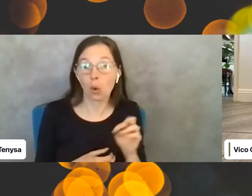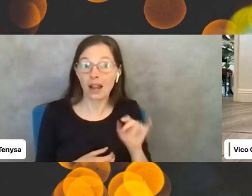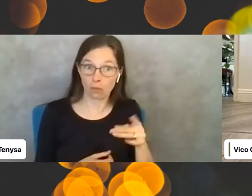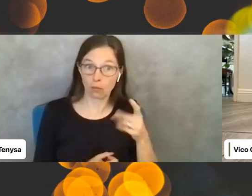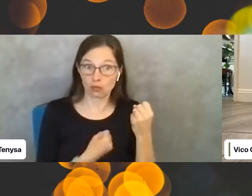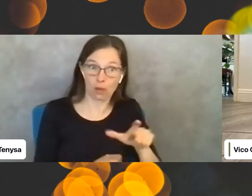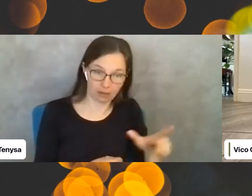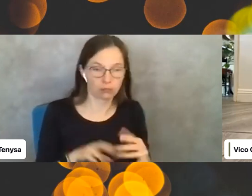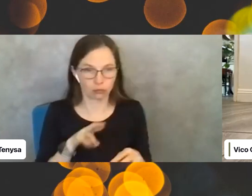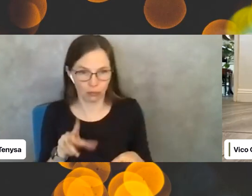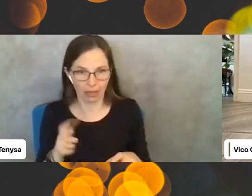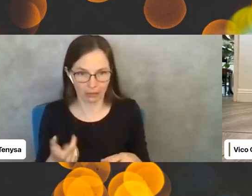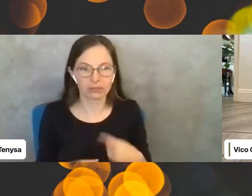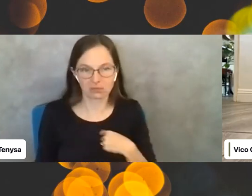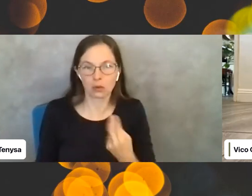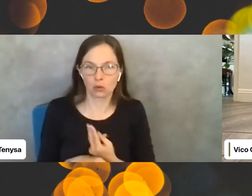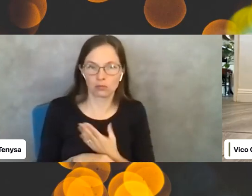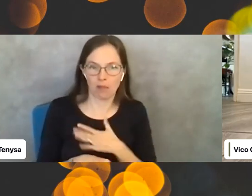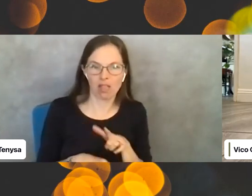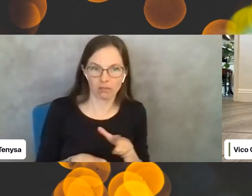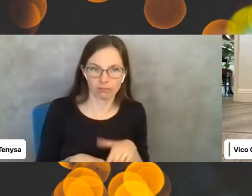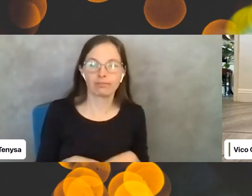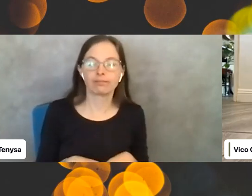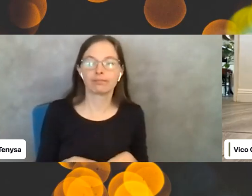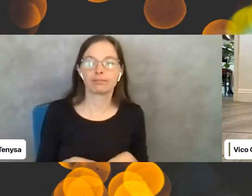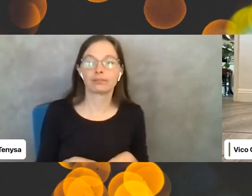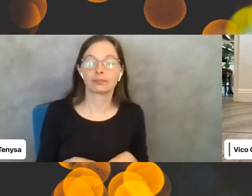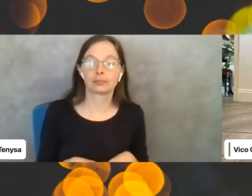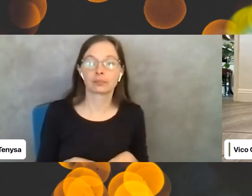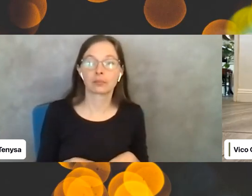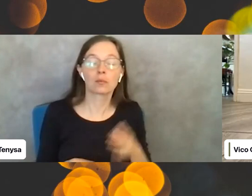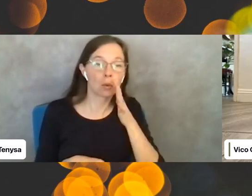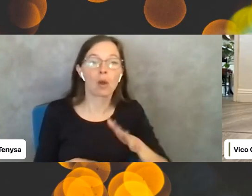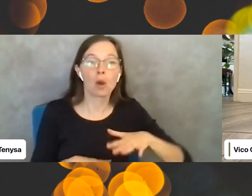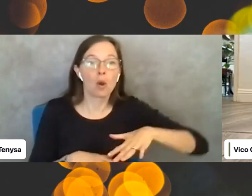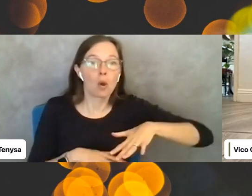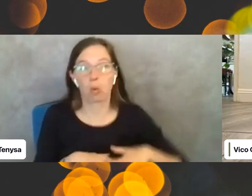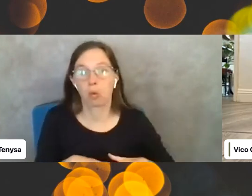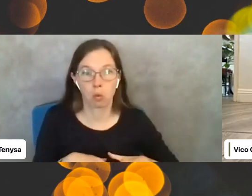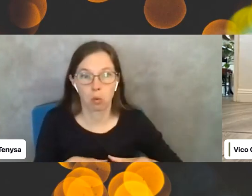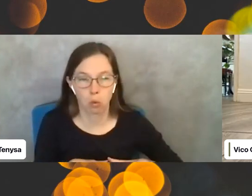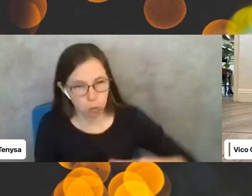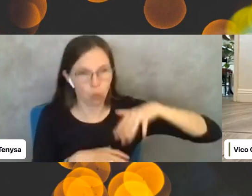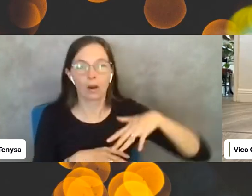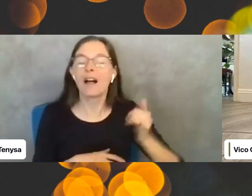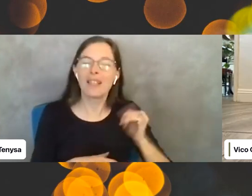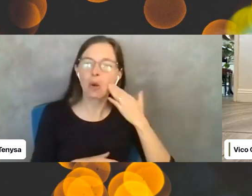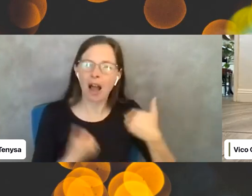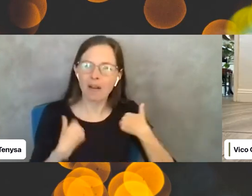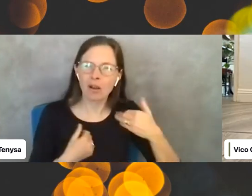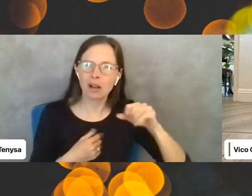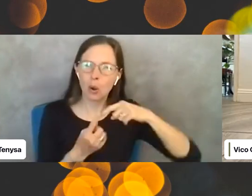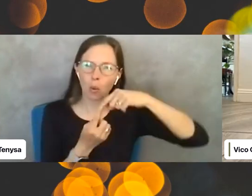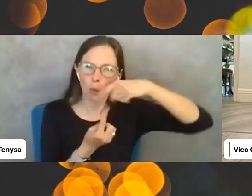right leg, I'm gonna use my left on this case, is gonna be used like whenever you have a spring and you like push it down and then